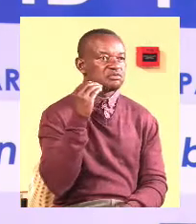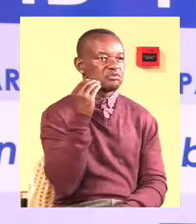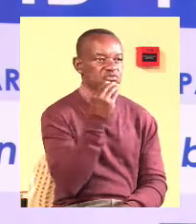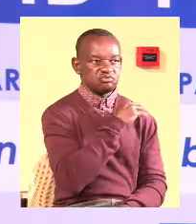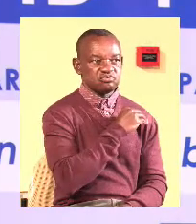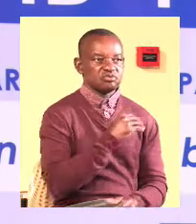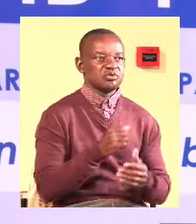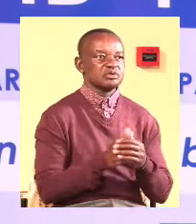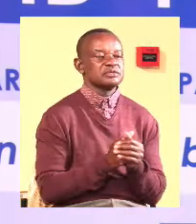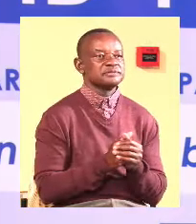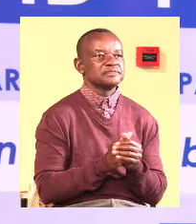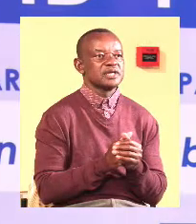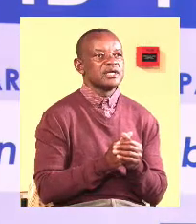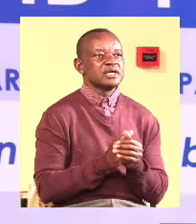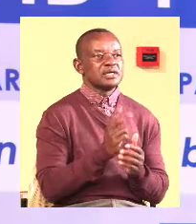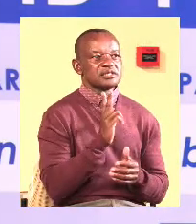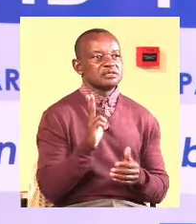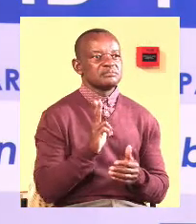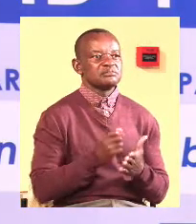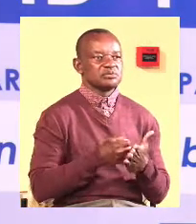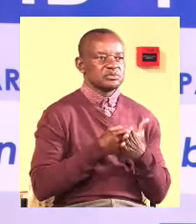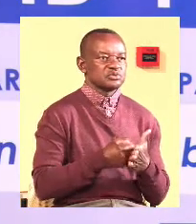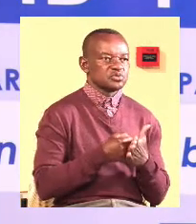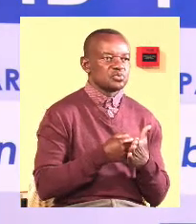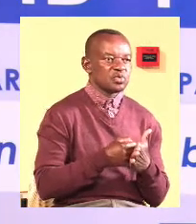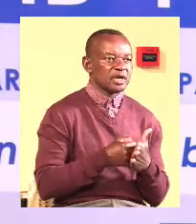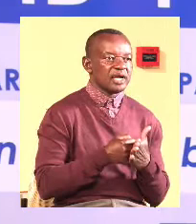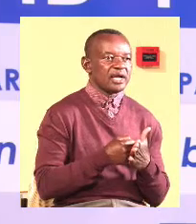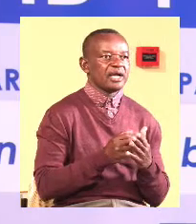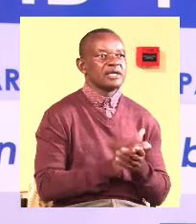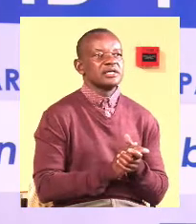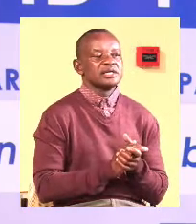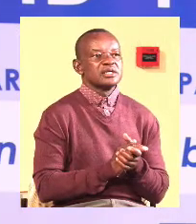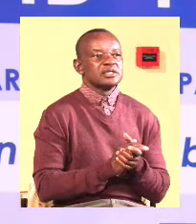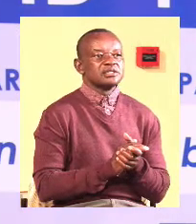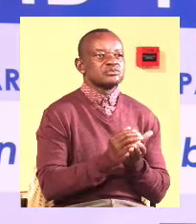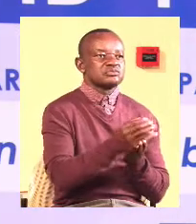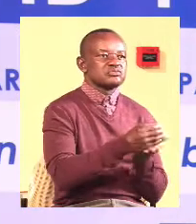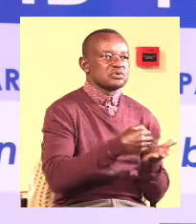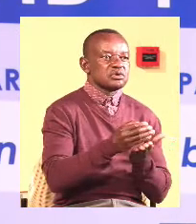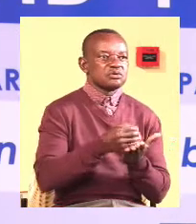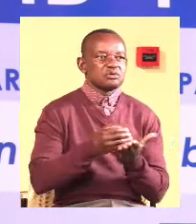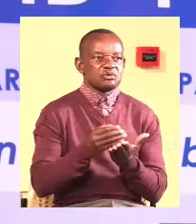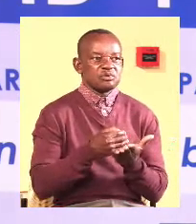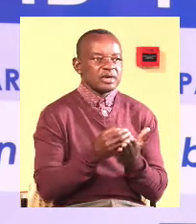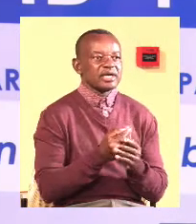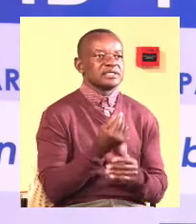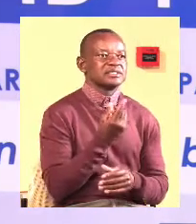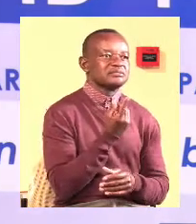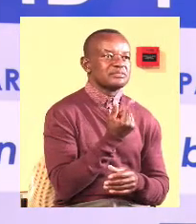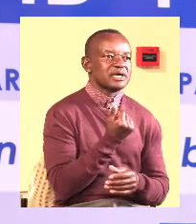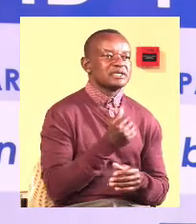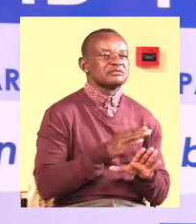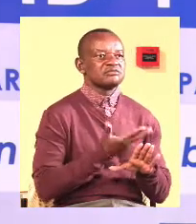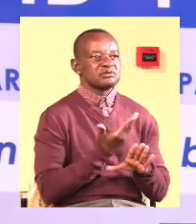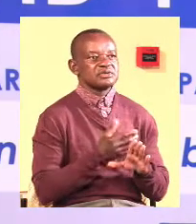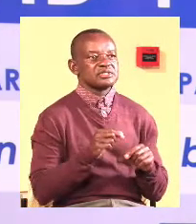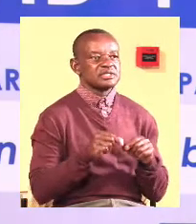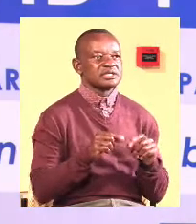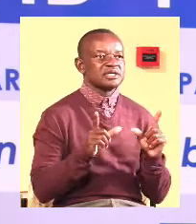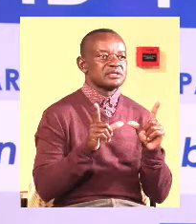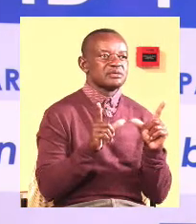find other means of getting resources, for example? We know that in Windhoek, for example, we have companies that